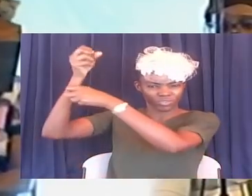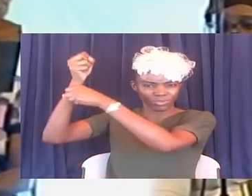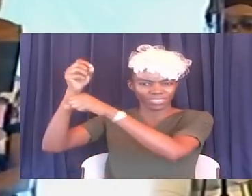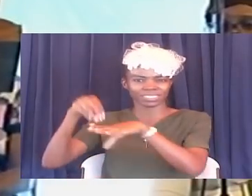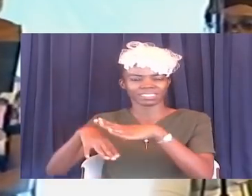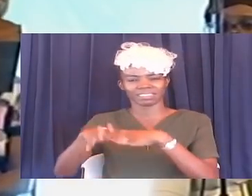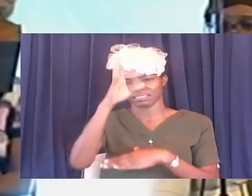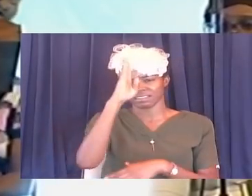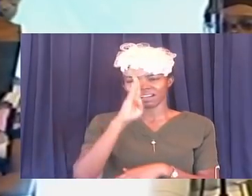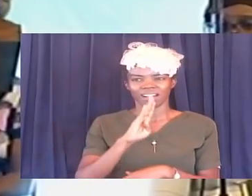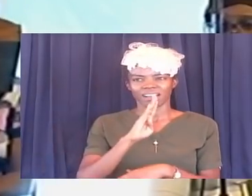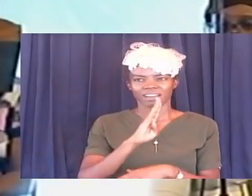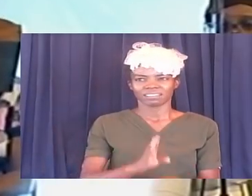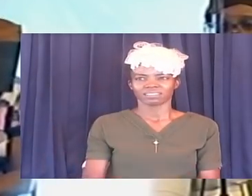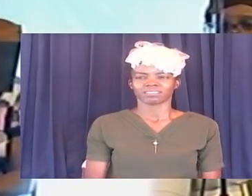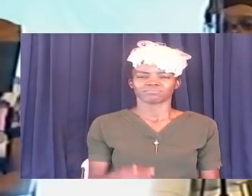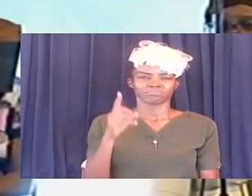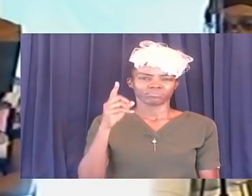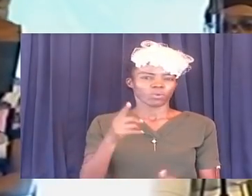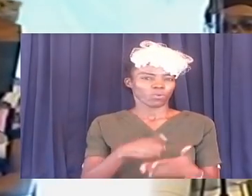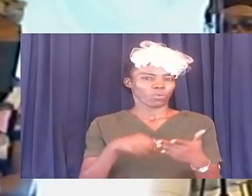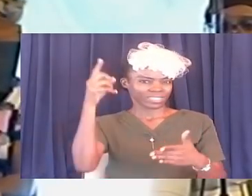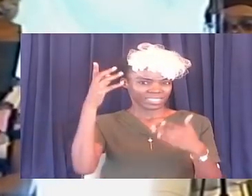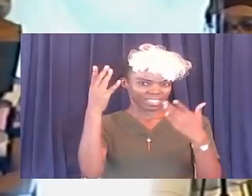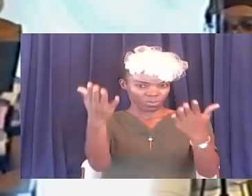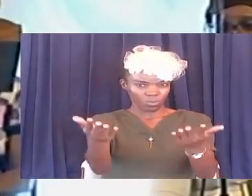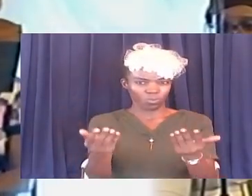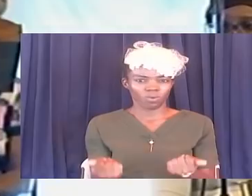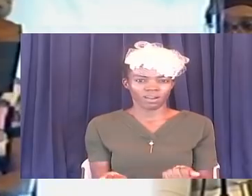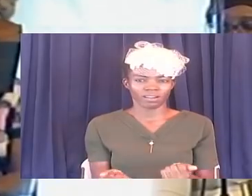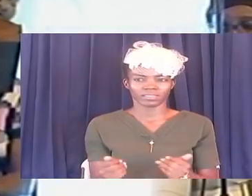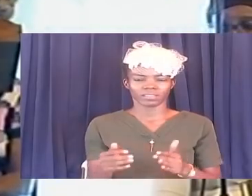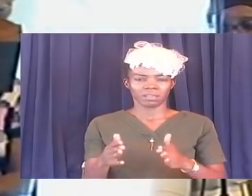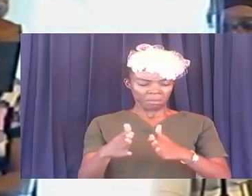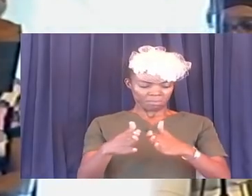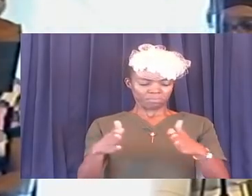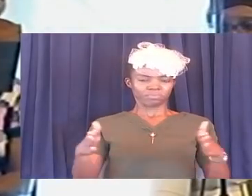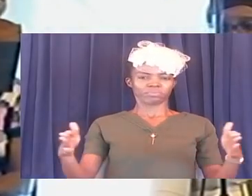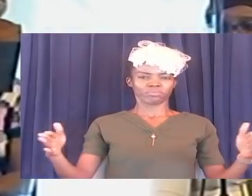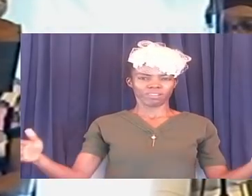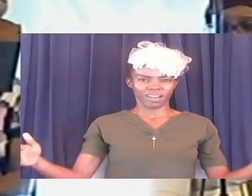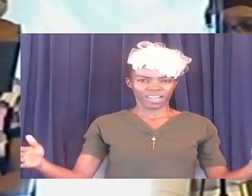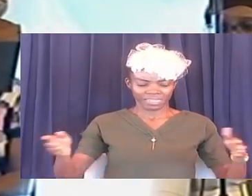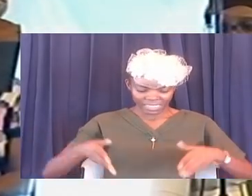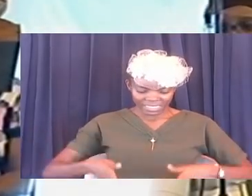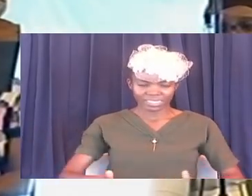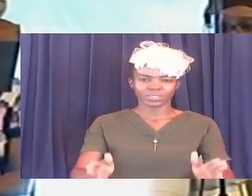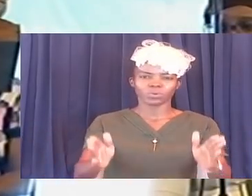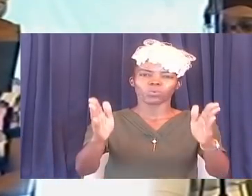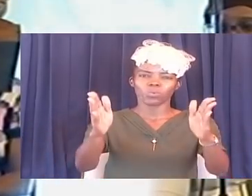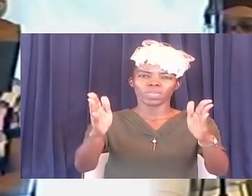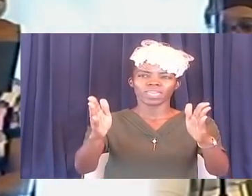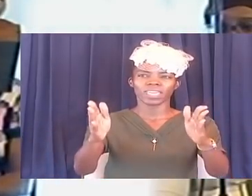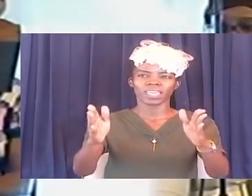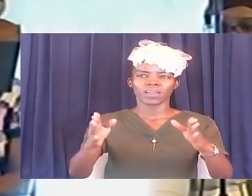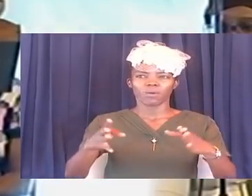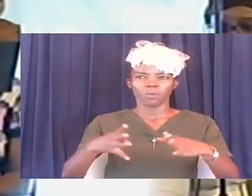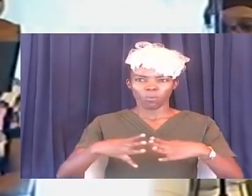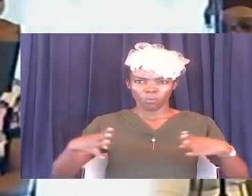desires. It says broad. Hallelujah. Is the way and wide is the